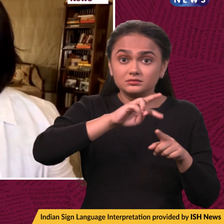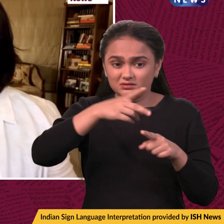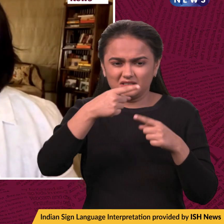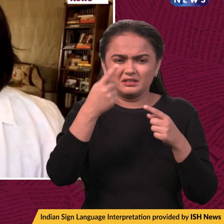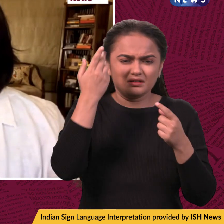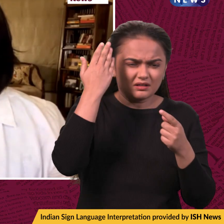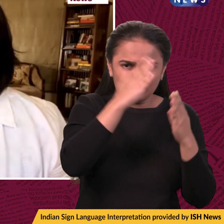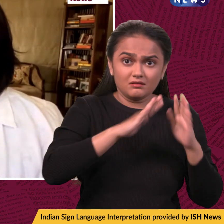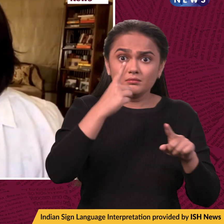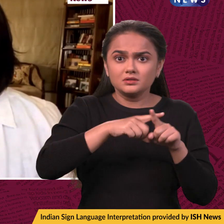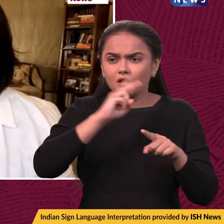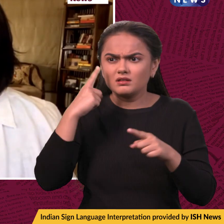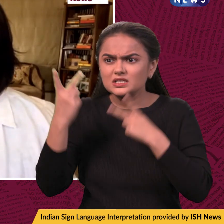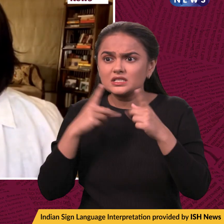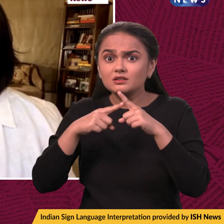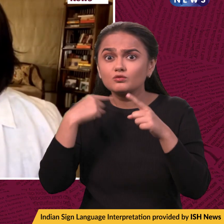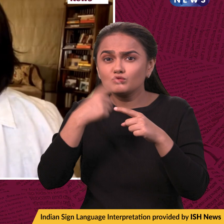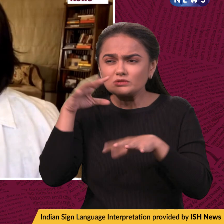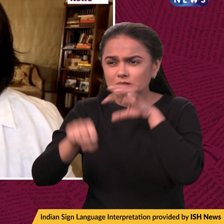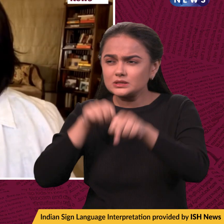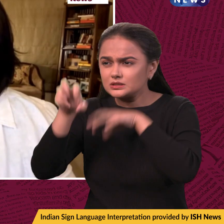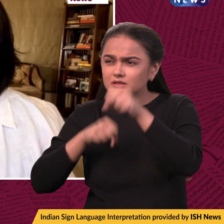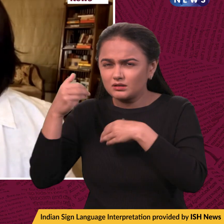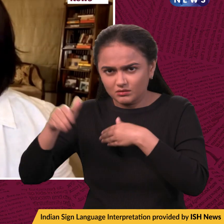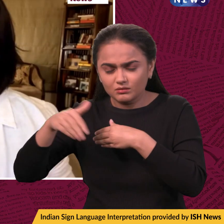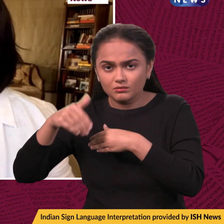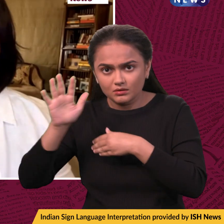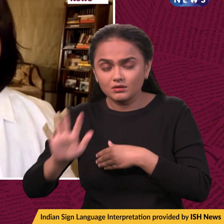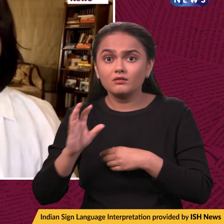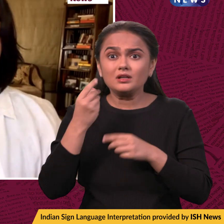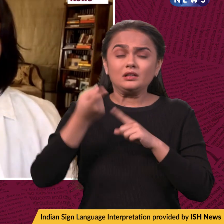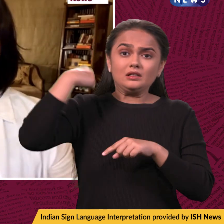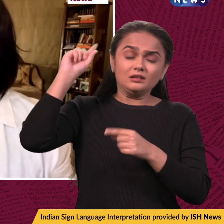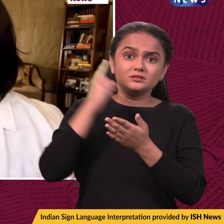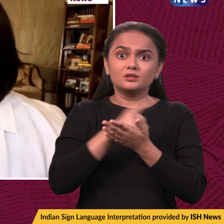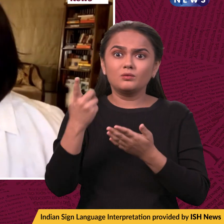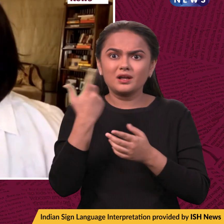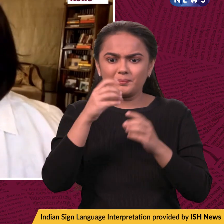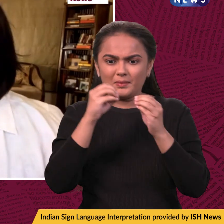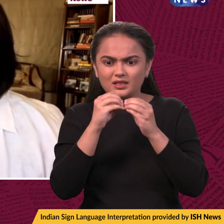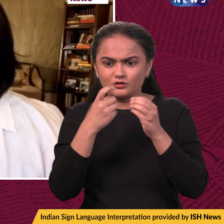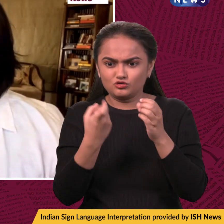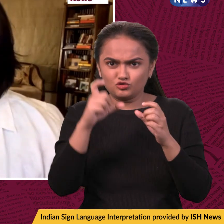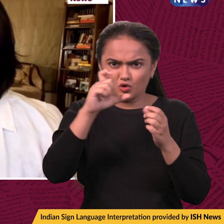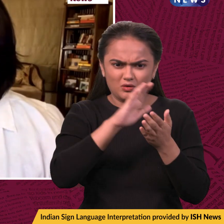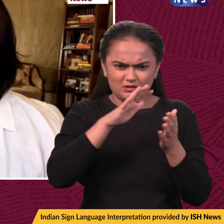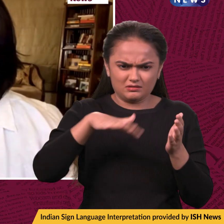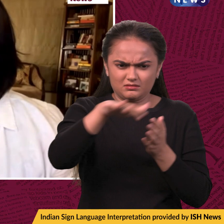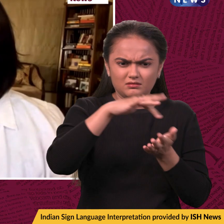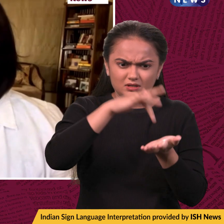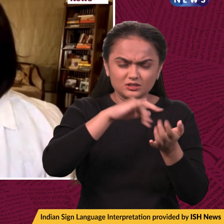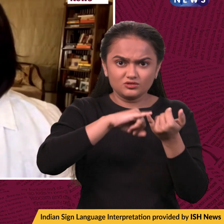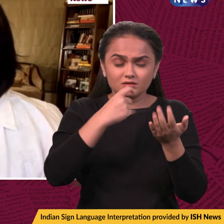underway. Terrorists opened fire on the bus while they were traveling in the Zivan area into the Panta Chowk area of